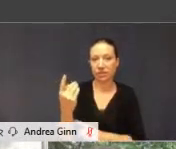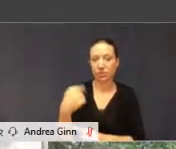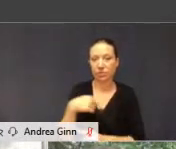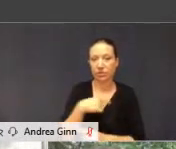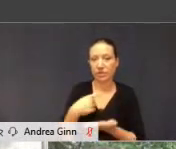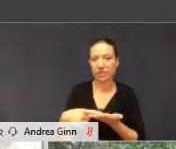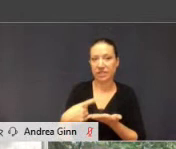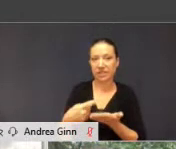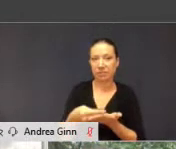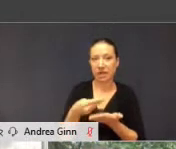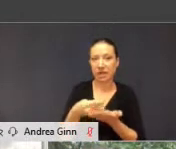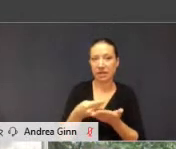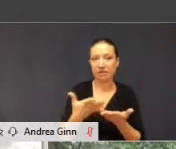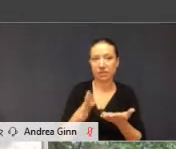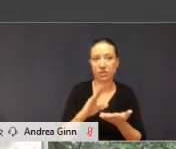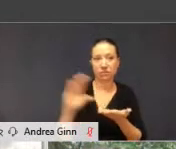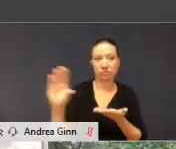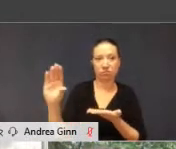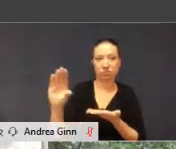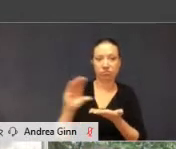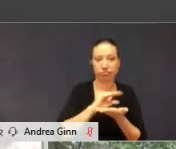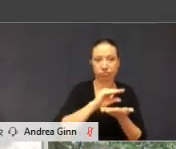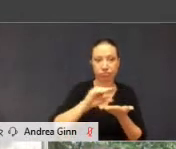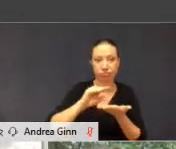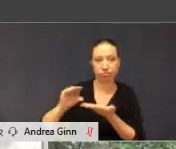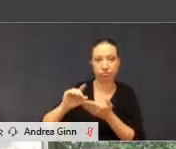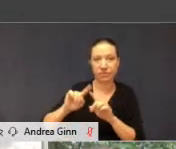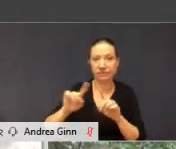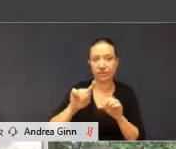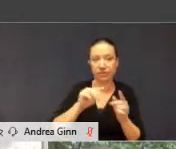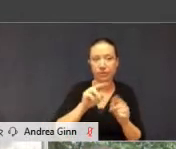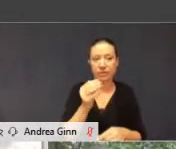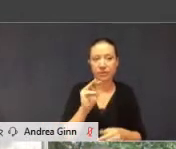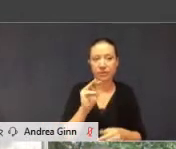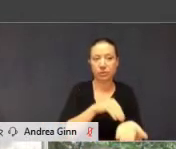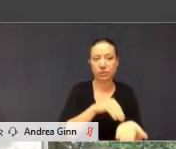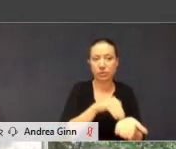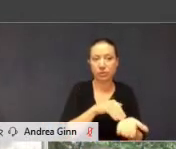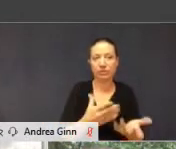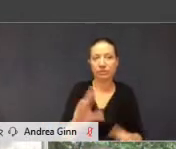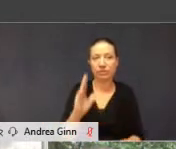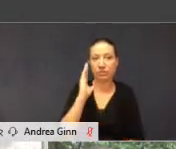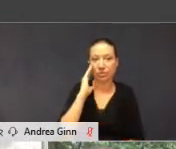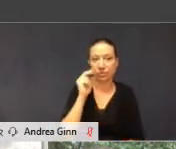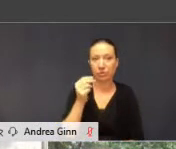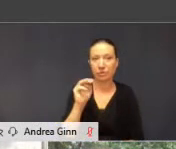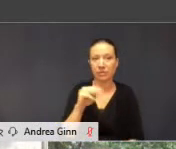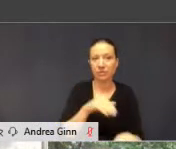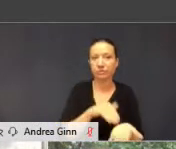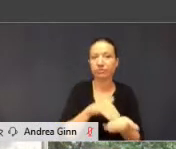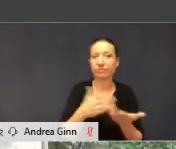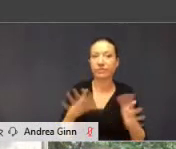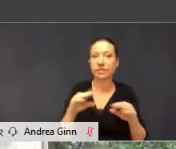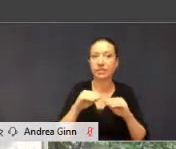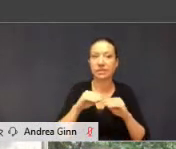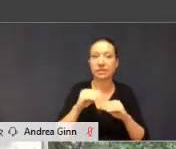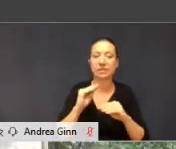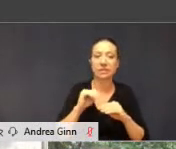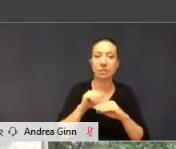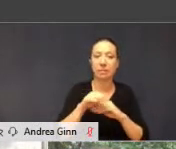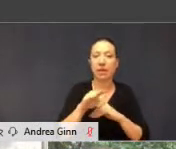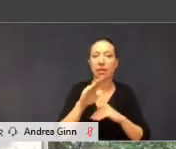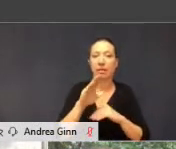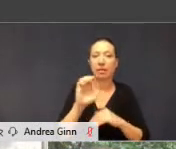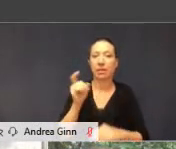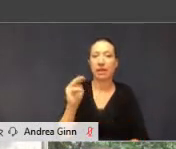that have been distributed to New Mexico providers, we do know that New Mexico providers have submitted claims totaling just over